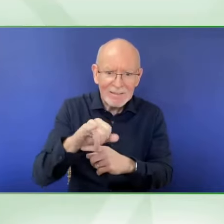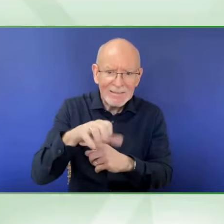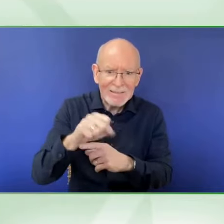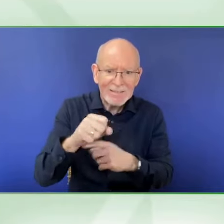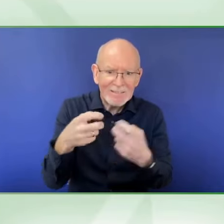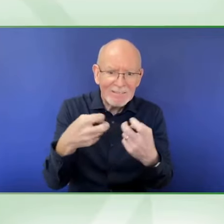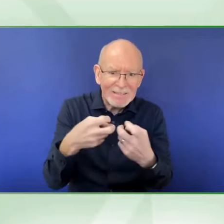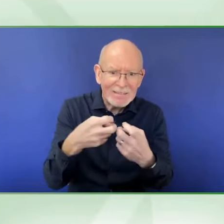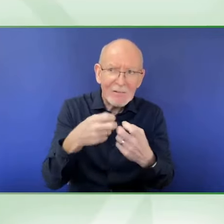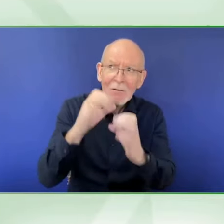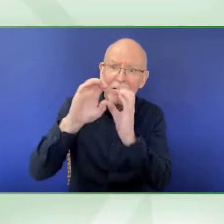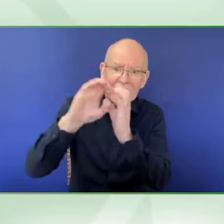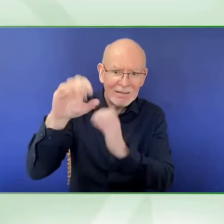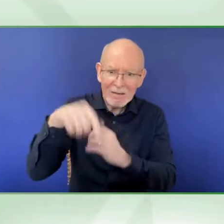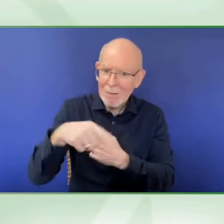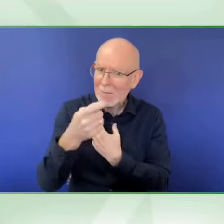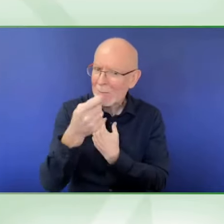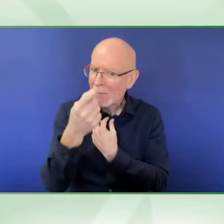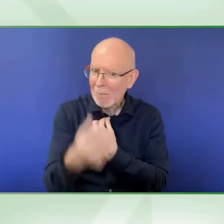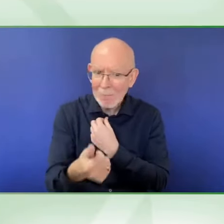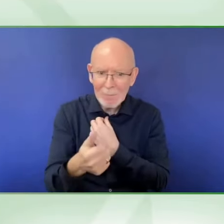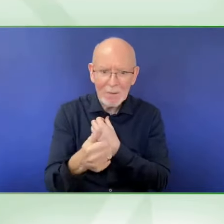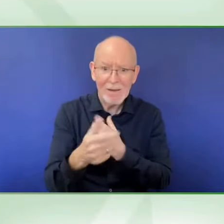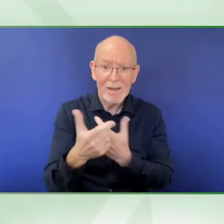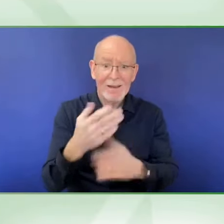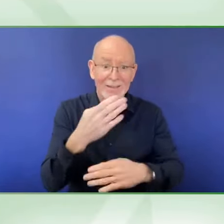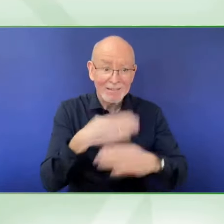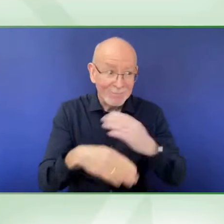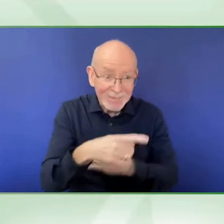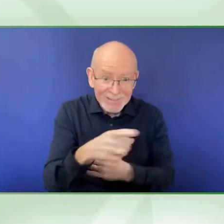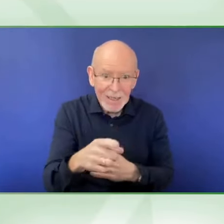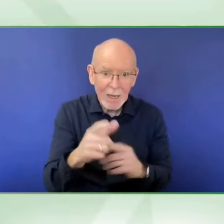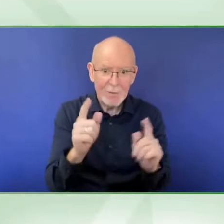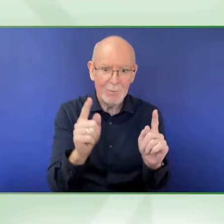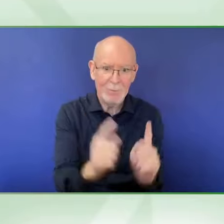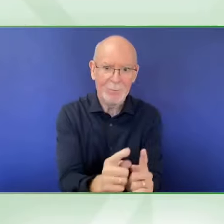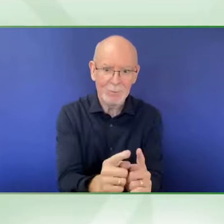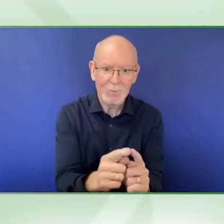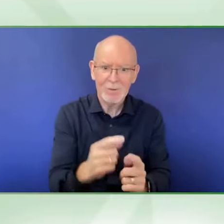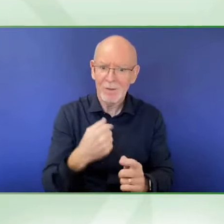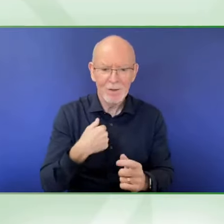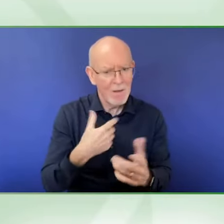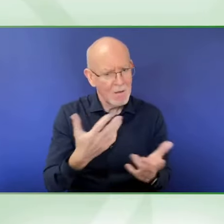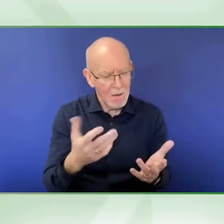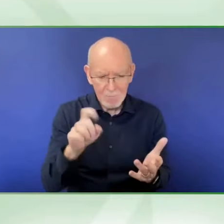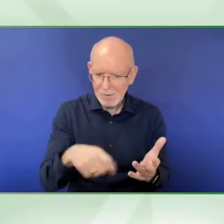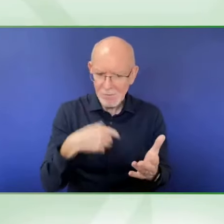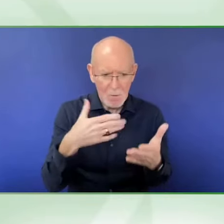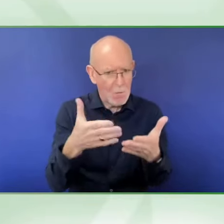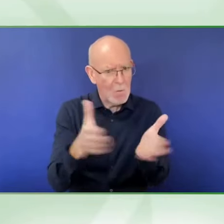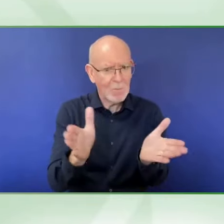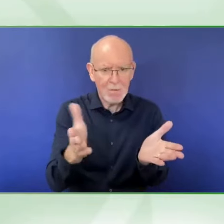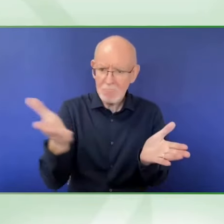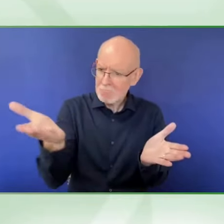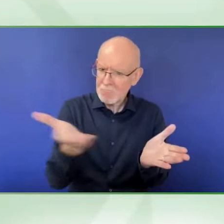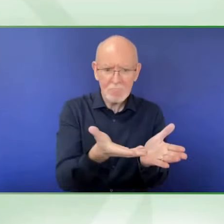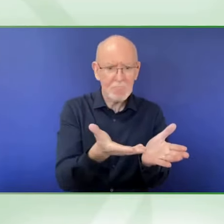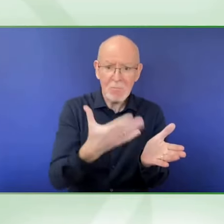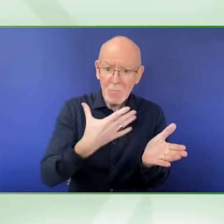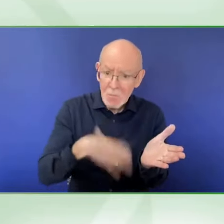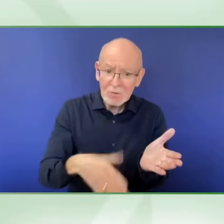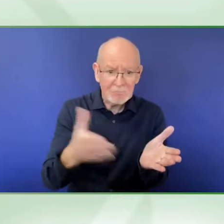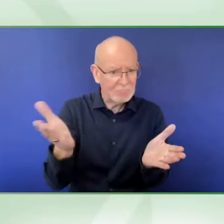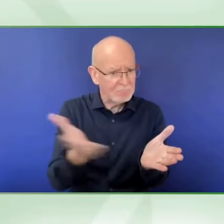work, something that needs time and a lot of action from everywhere, from people with disability to trust